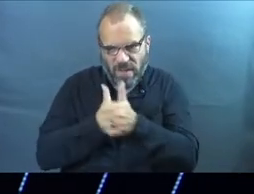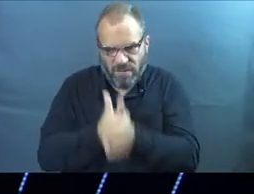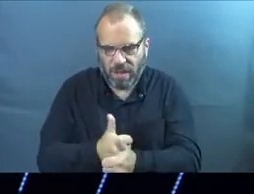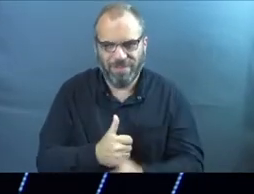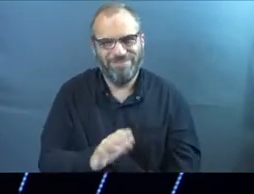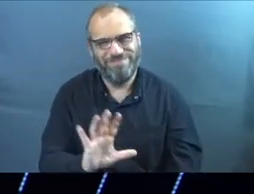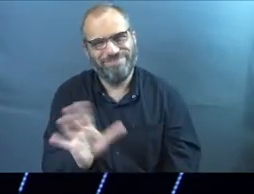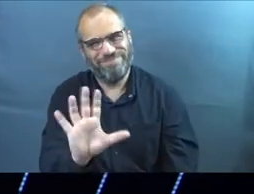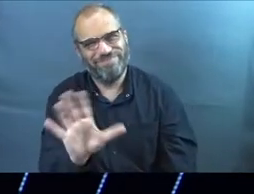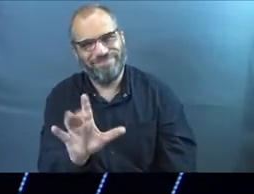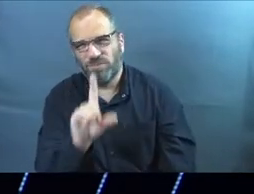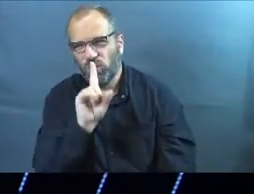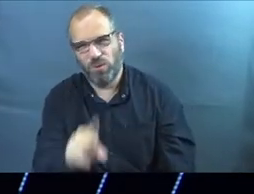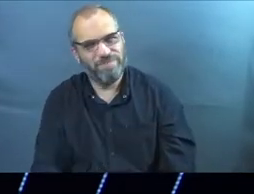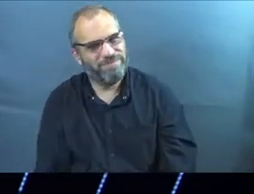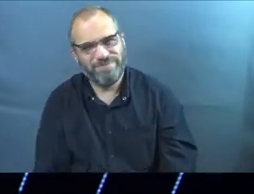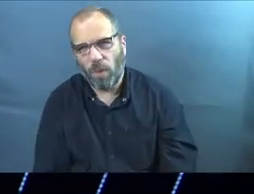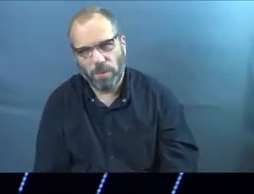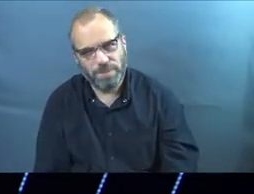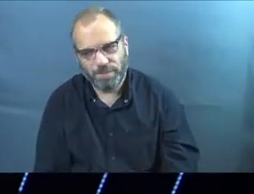That's not true.